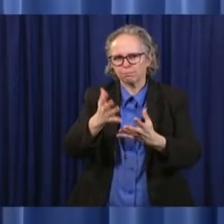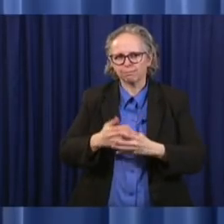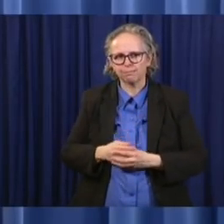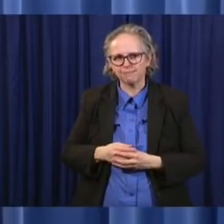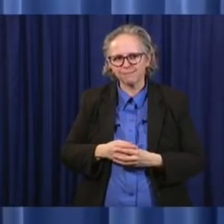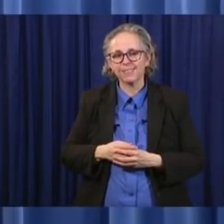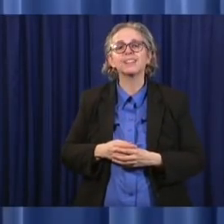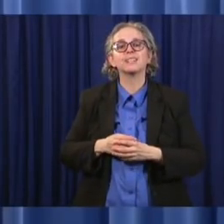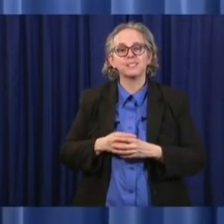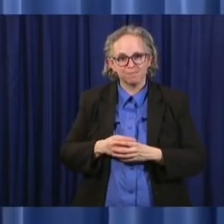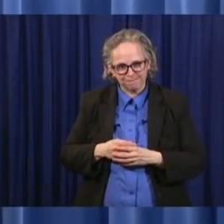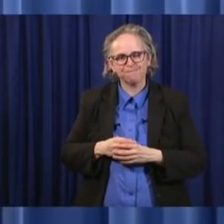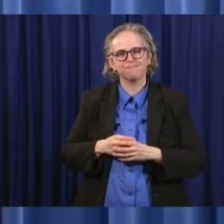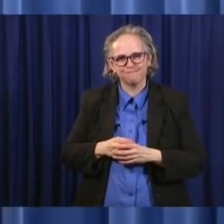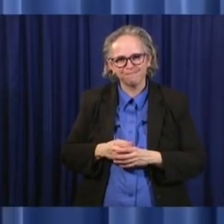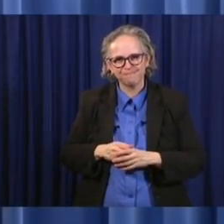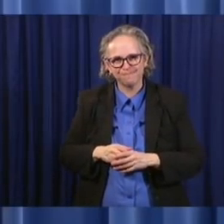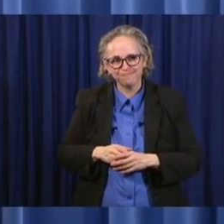Andy Chow with At